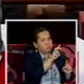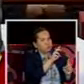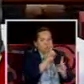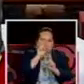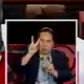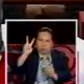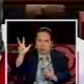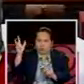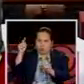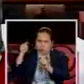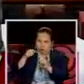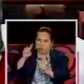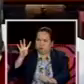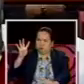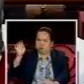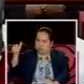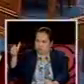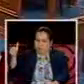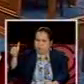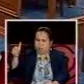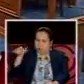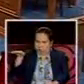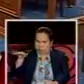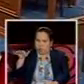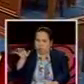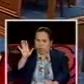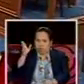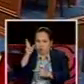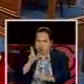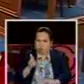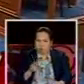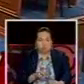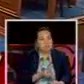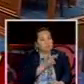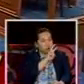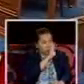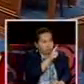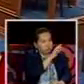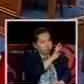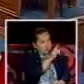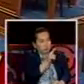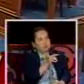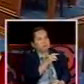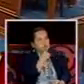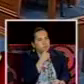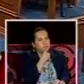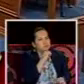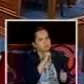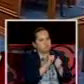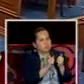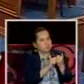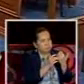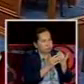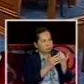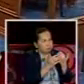4:10, Your Honor. 2:30 hanggang 4:10. Yes, Your Honor. So, sa mga katid, mahigit na dalawang